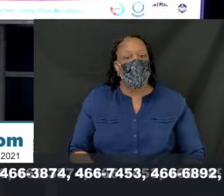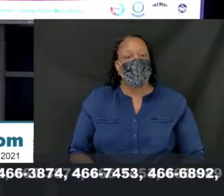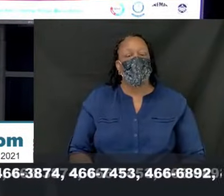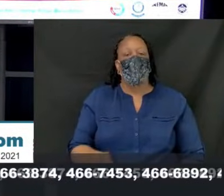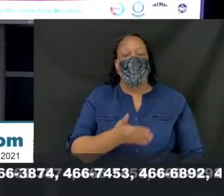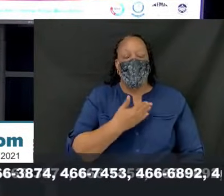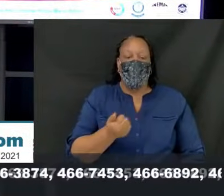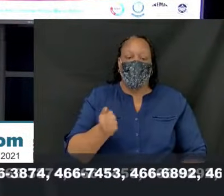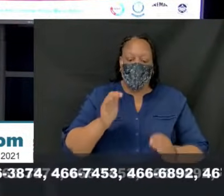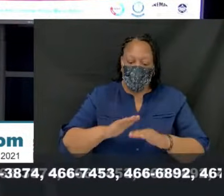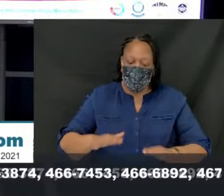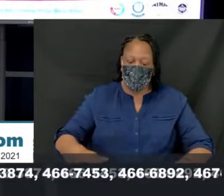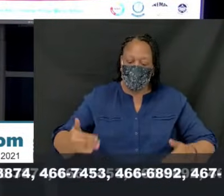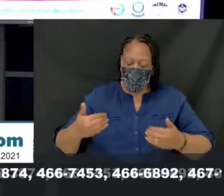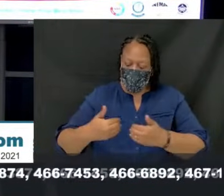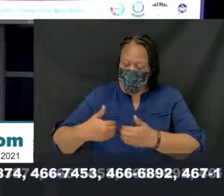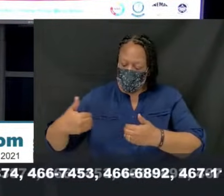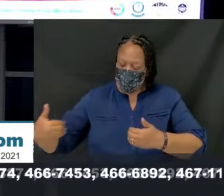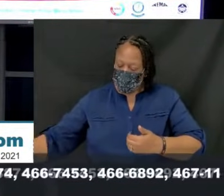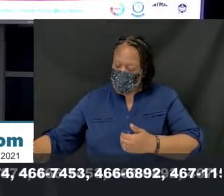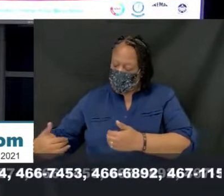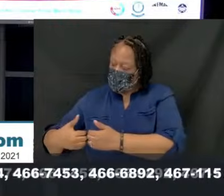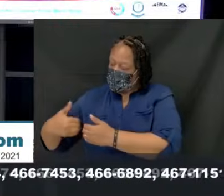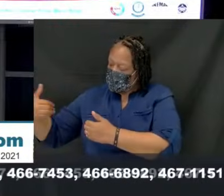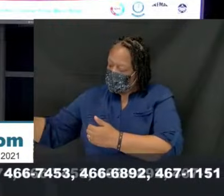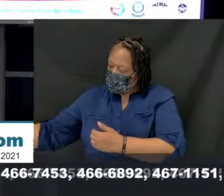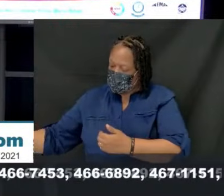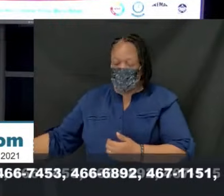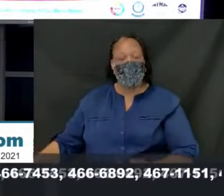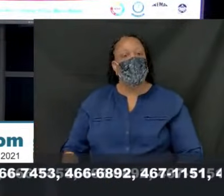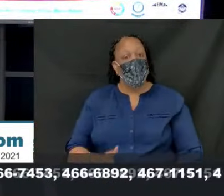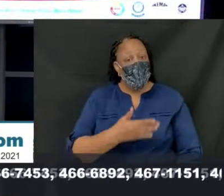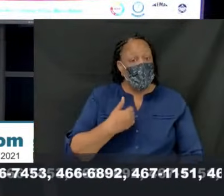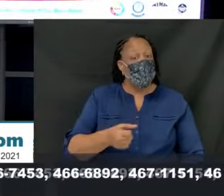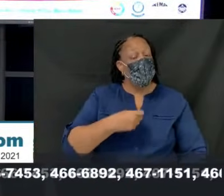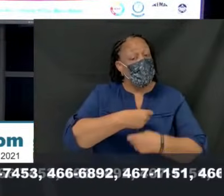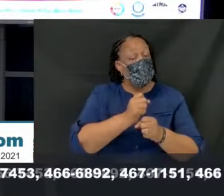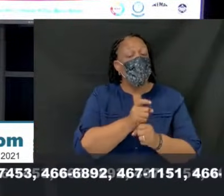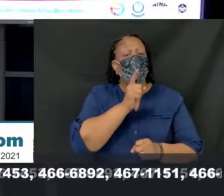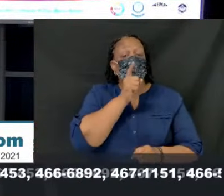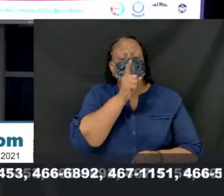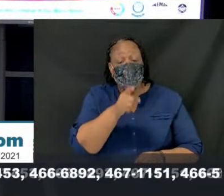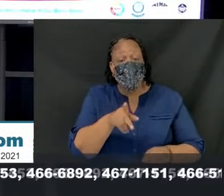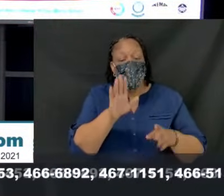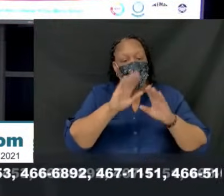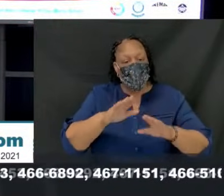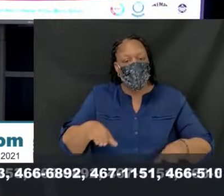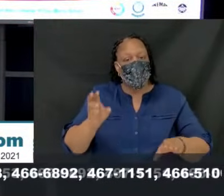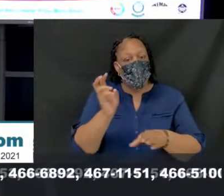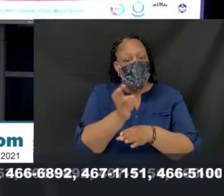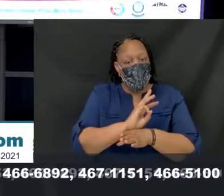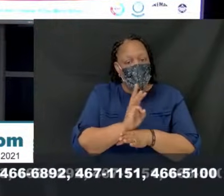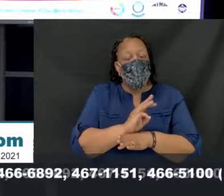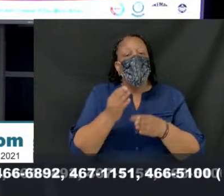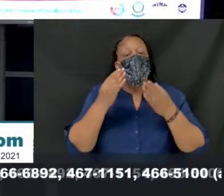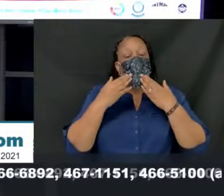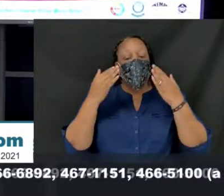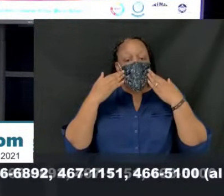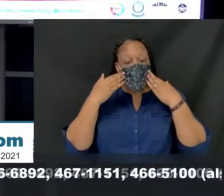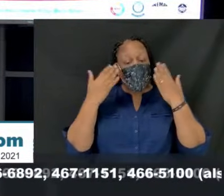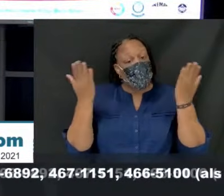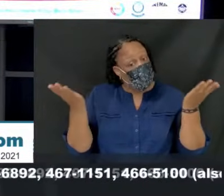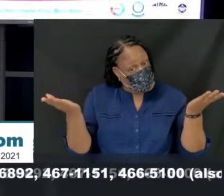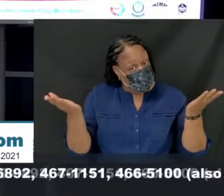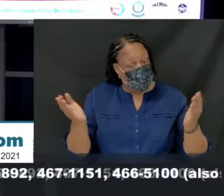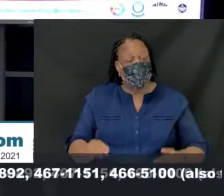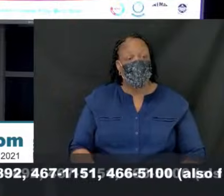social distance when they're in class, and they enforce the use of the non-pharmaceuticals, wearing a mask and hand sanitizer in the classroom. And I